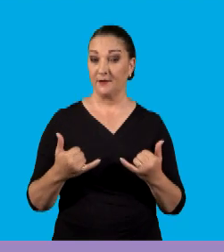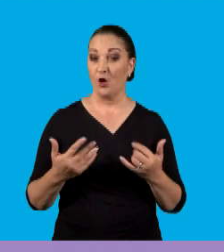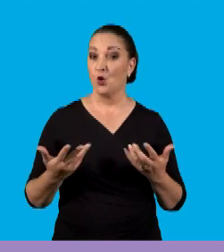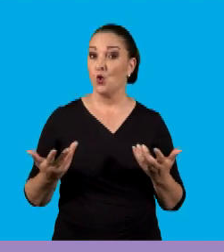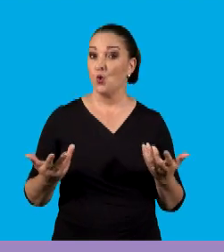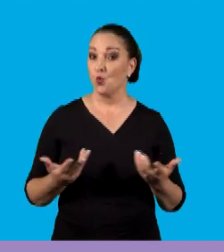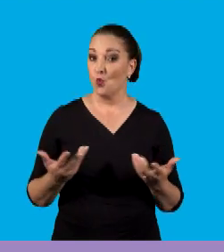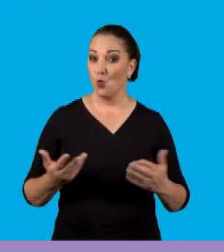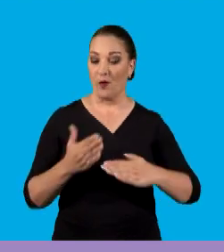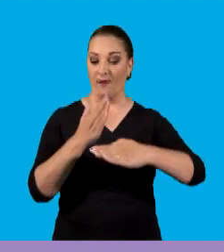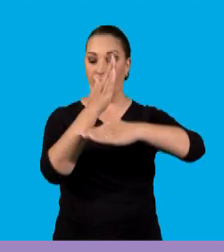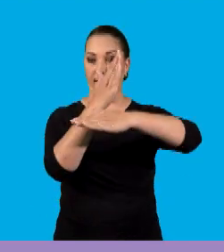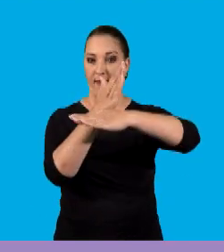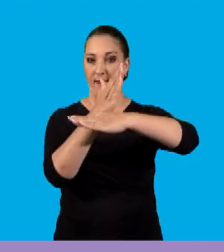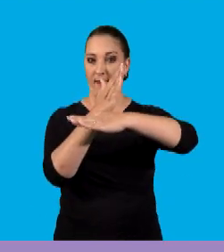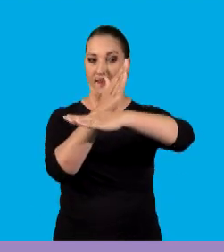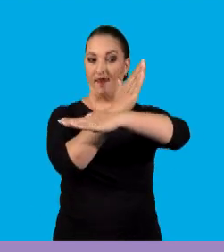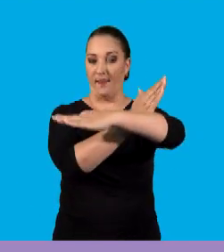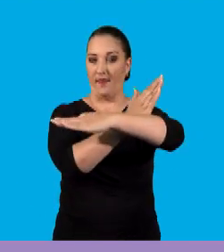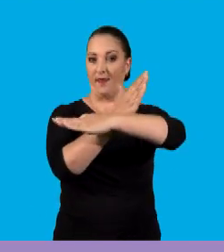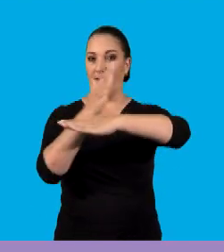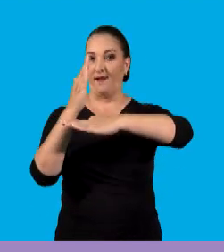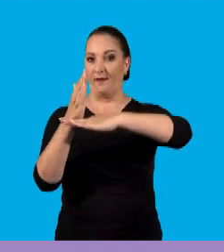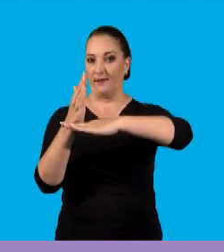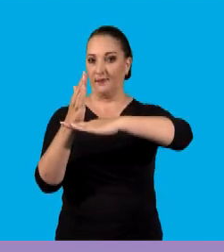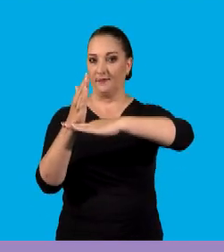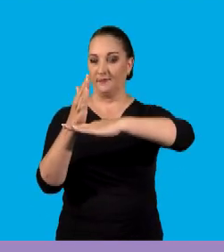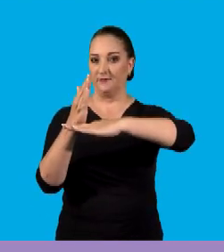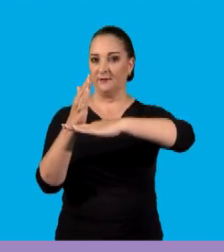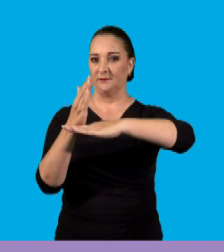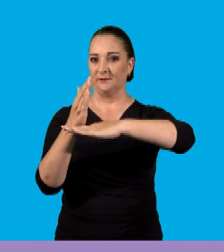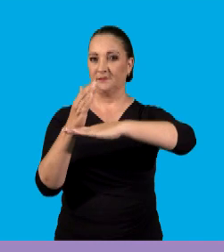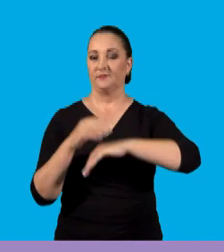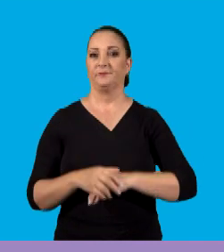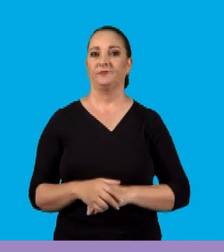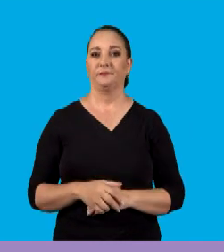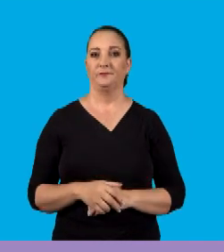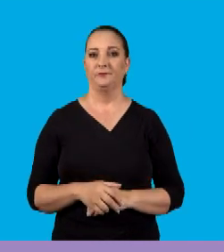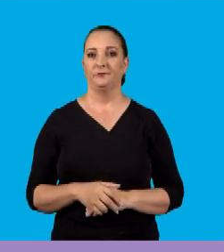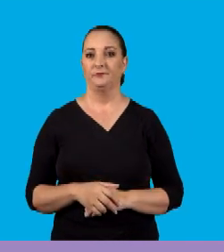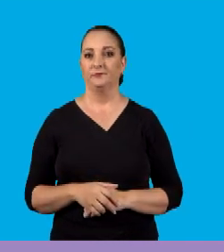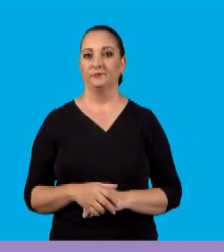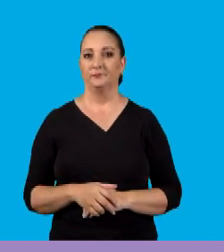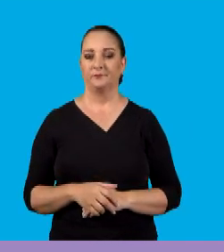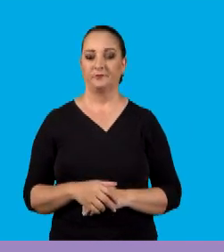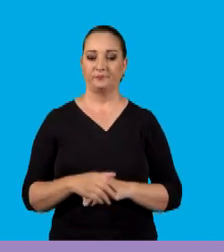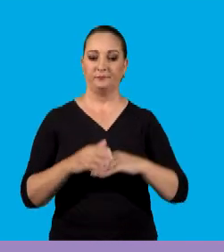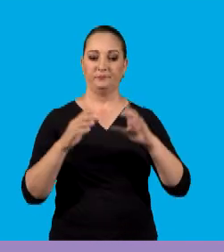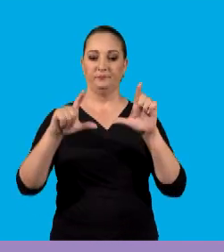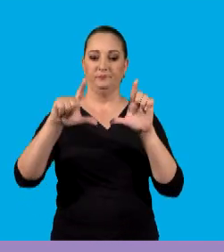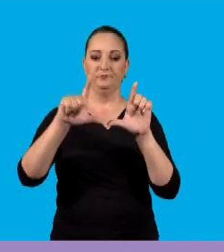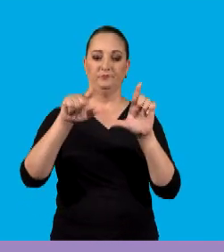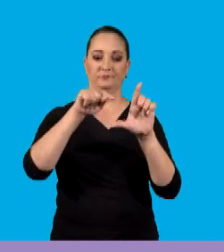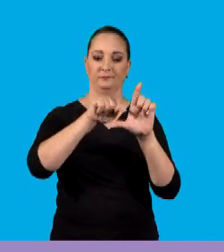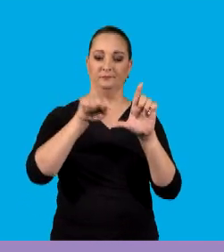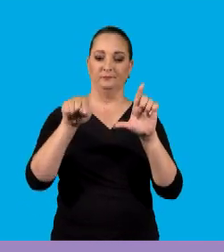is positioned, because the lines are parallel, those two angles are then,